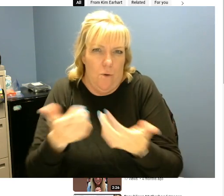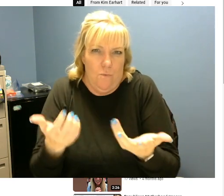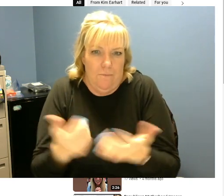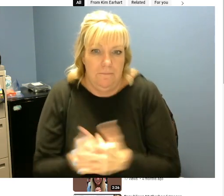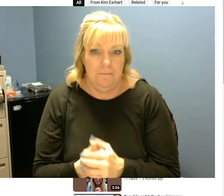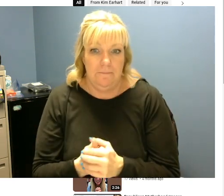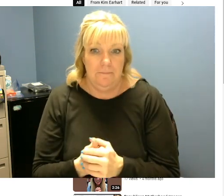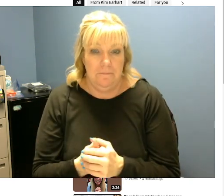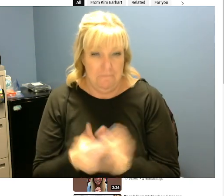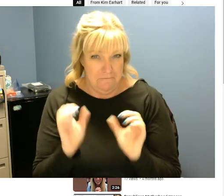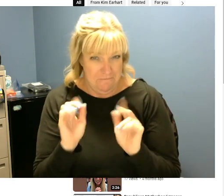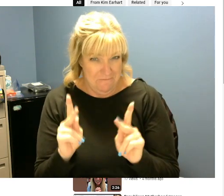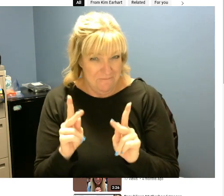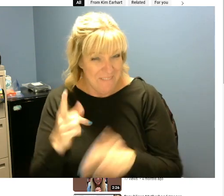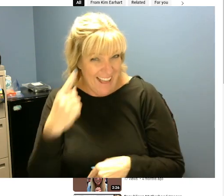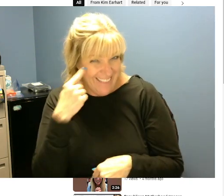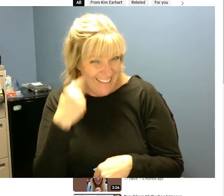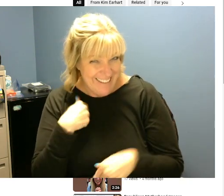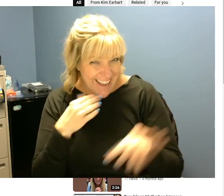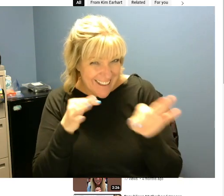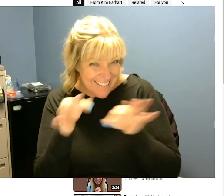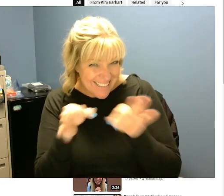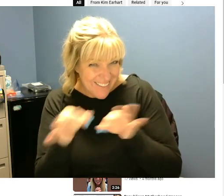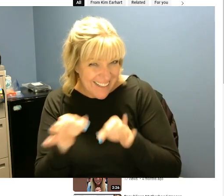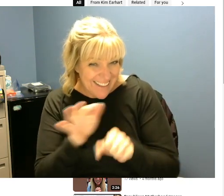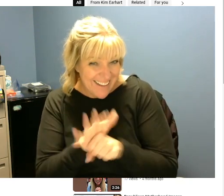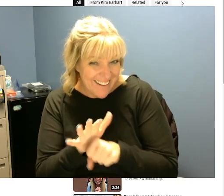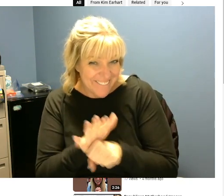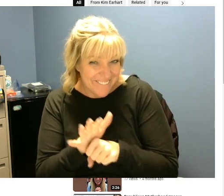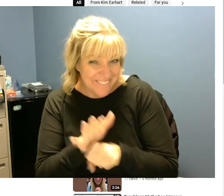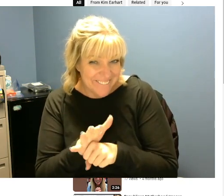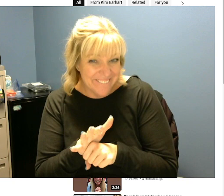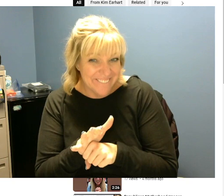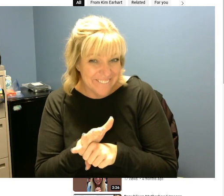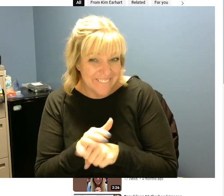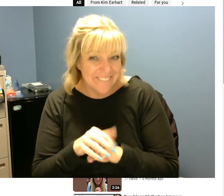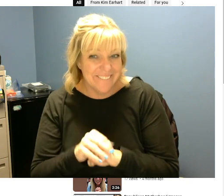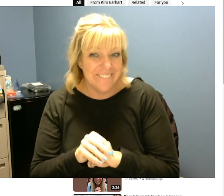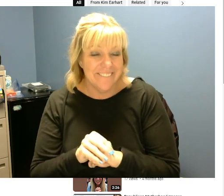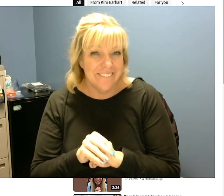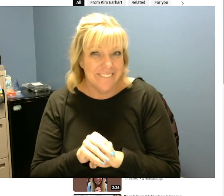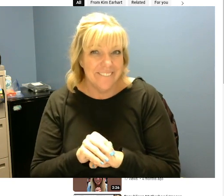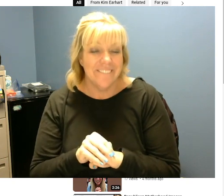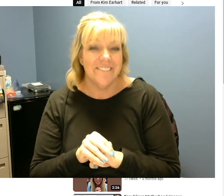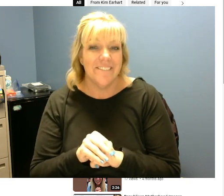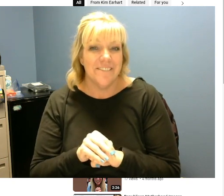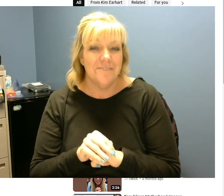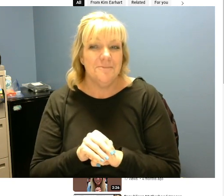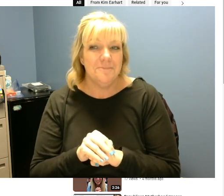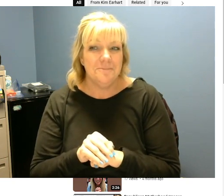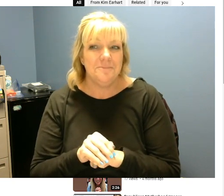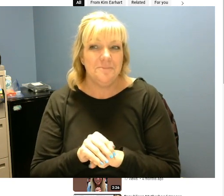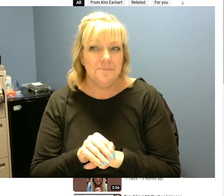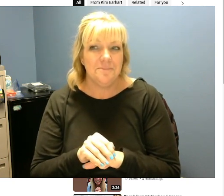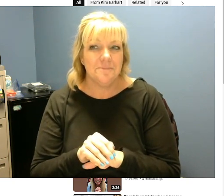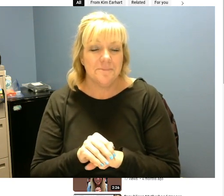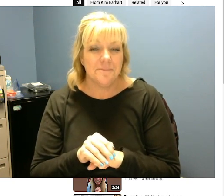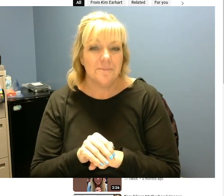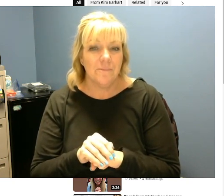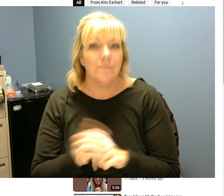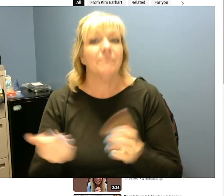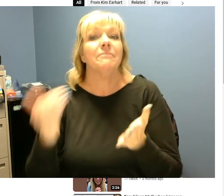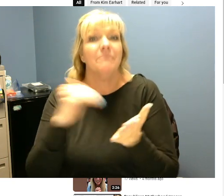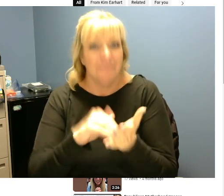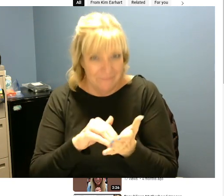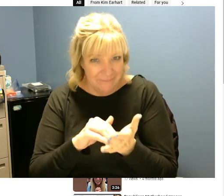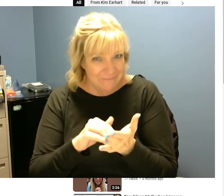All right, I think I have addressed everything that I wanted to explain.